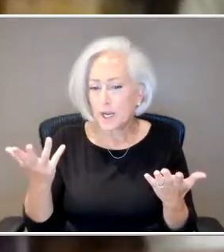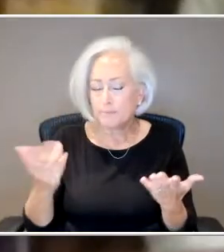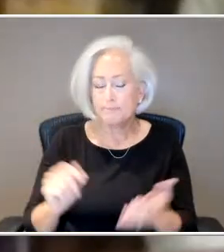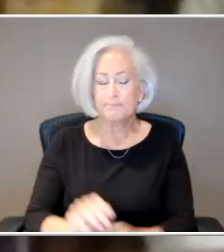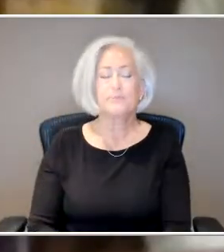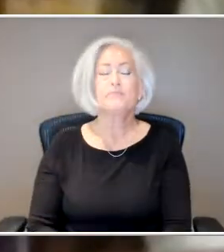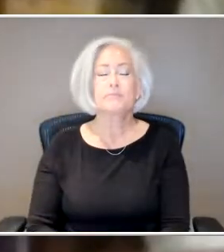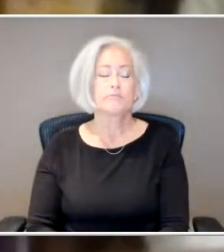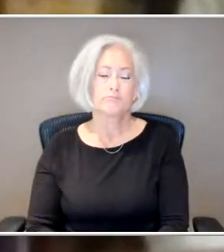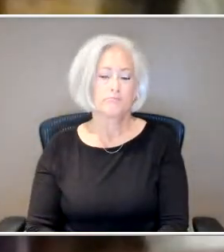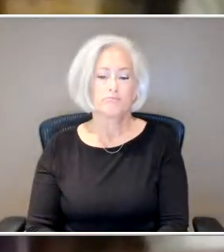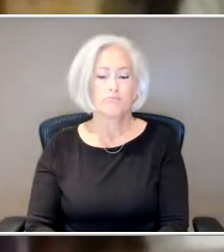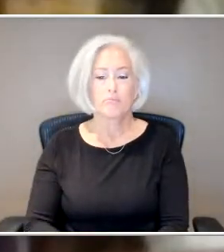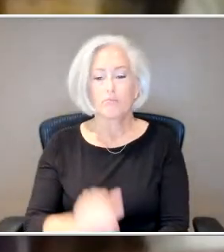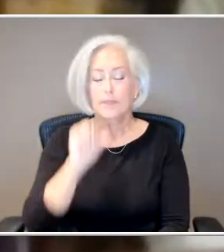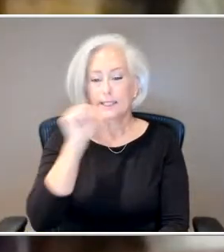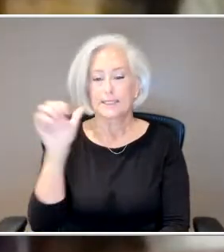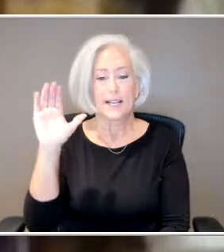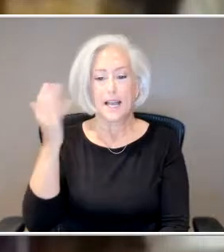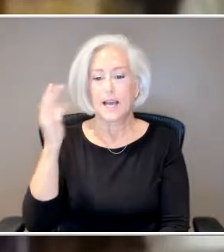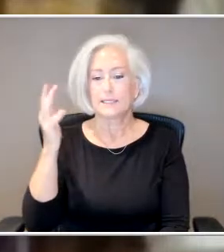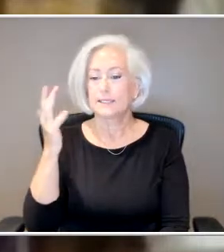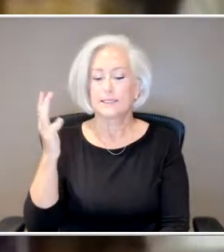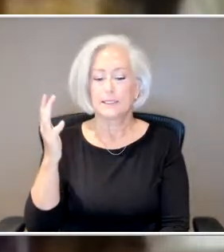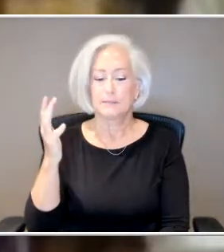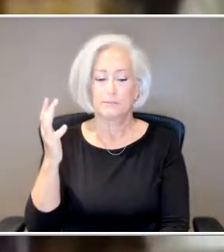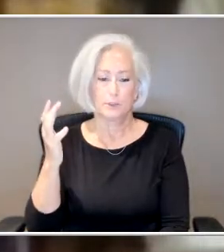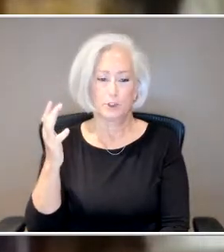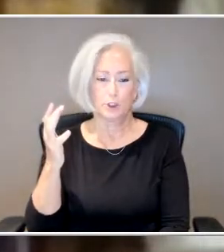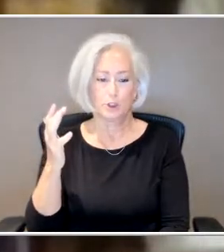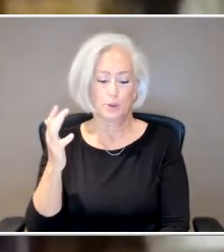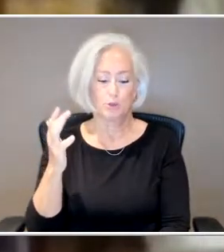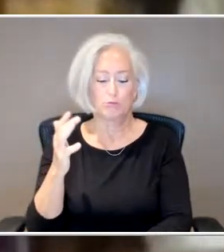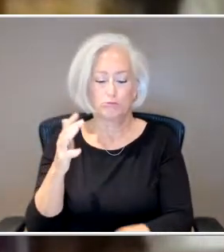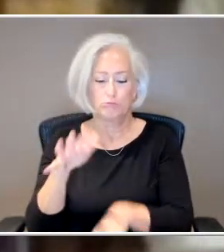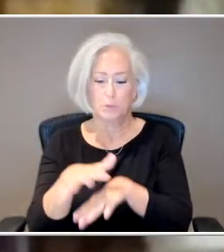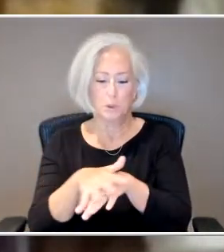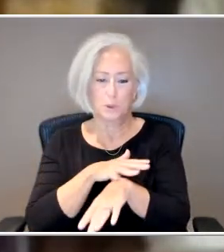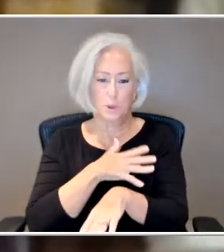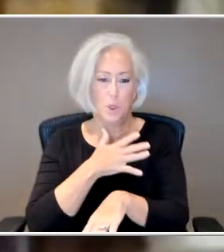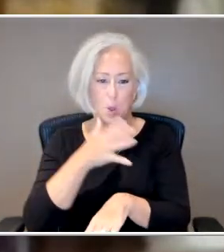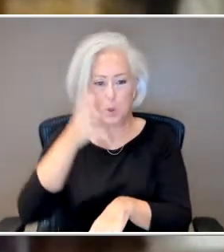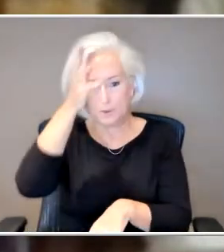It didn't seem to slow him down much. He got the treatment he needed, and